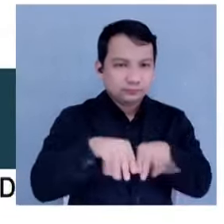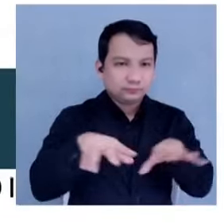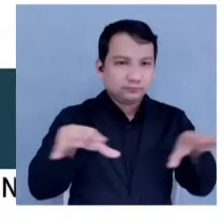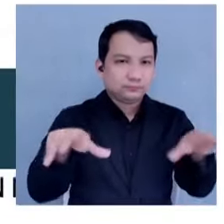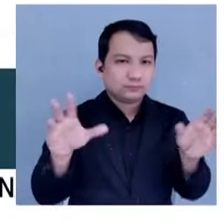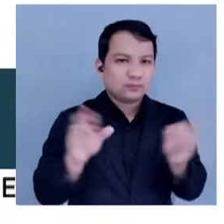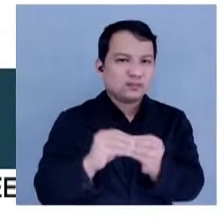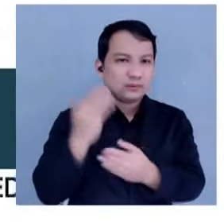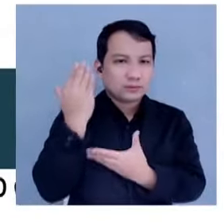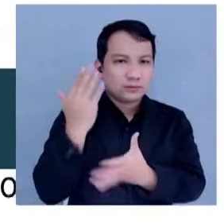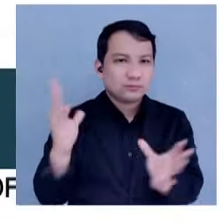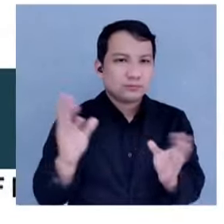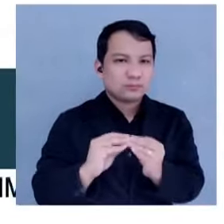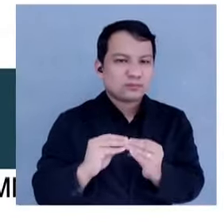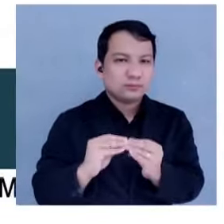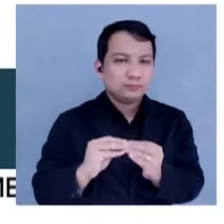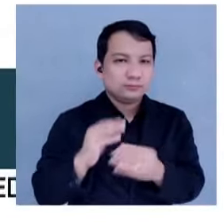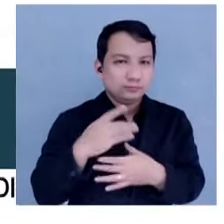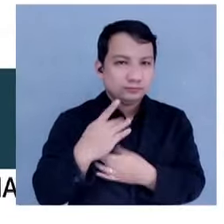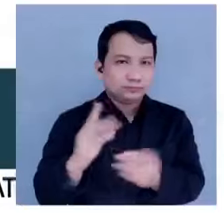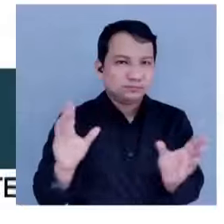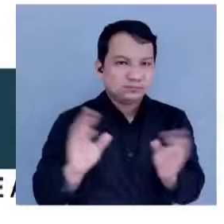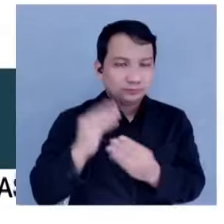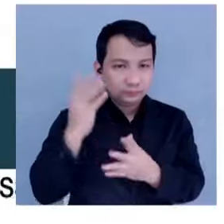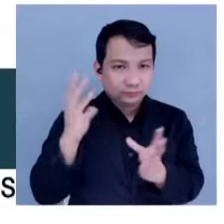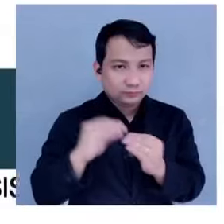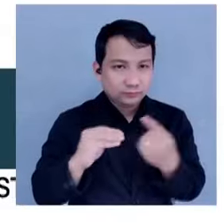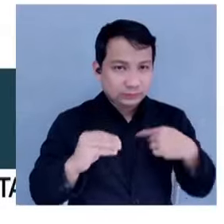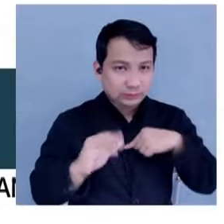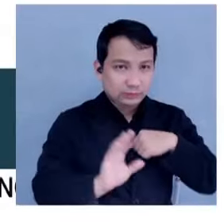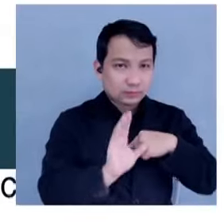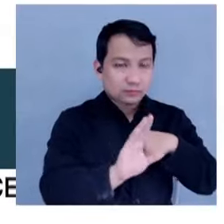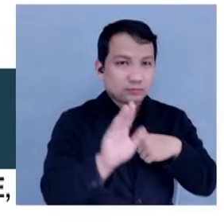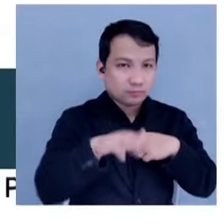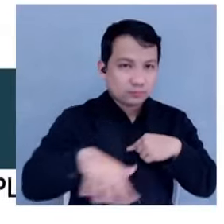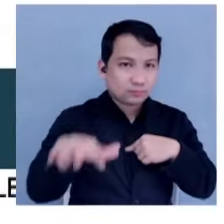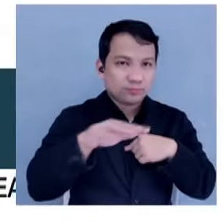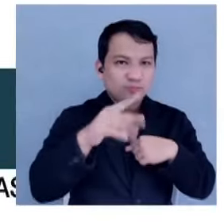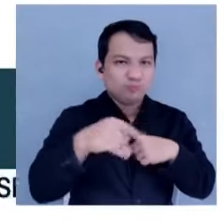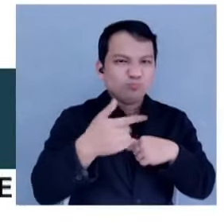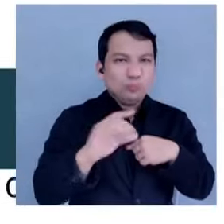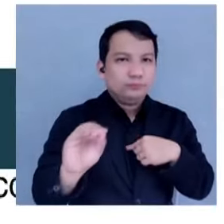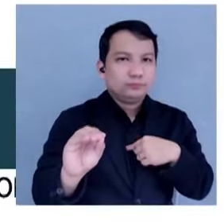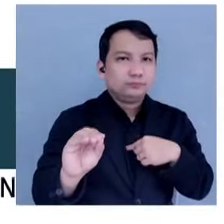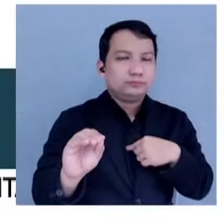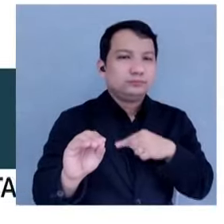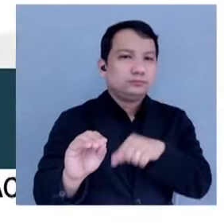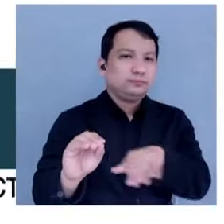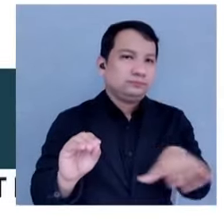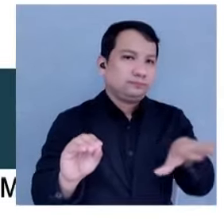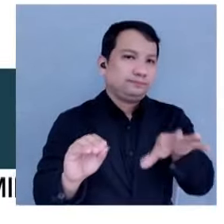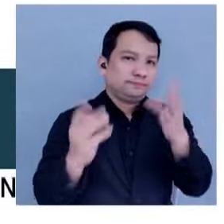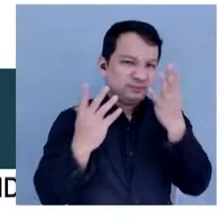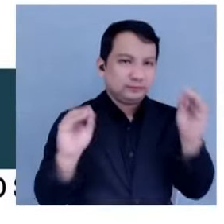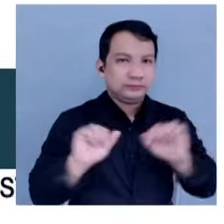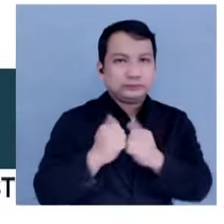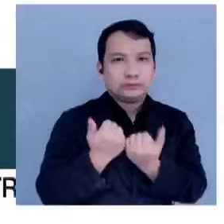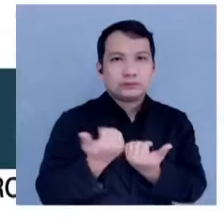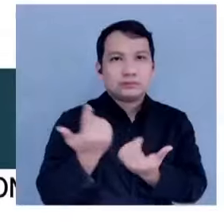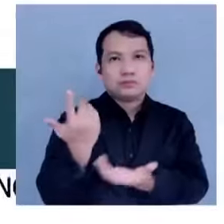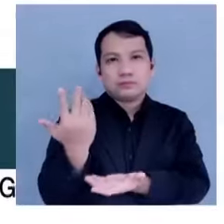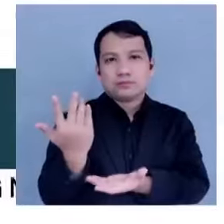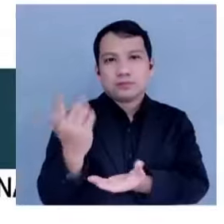kalawak, ka-interrelated itong buong POGO phenomenon? And how have